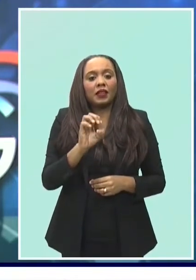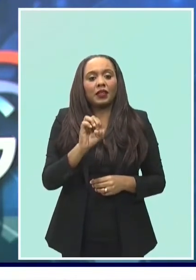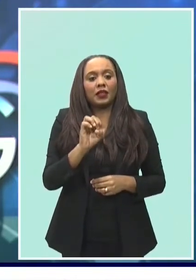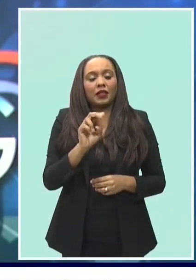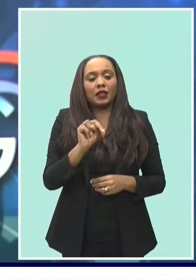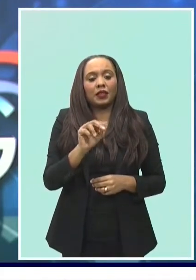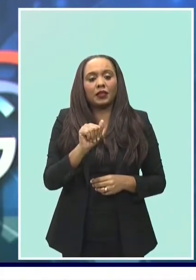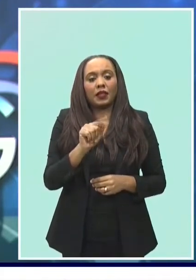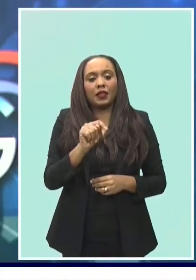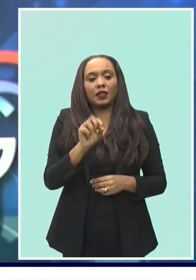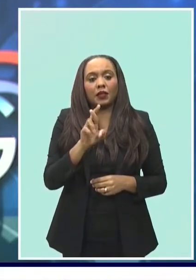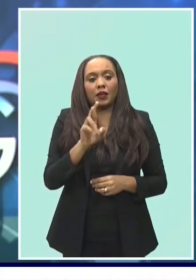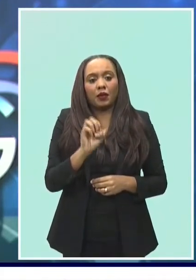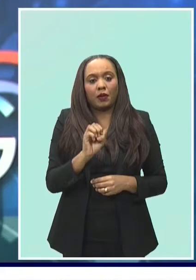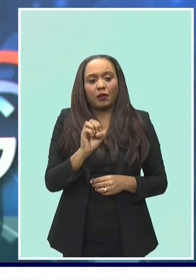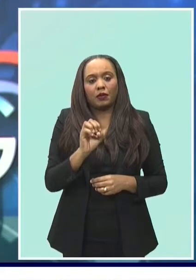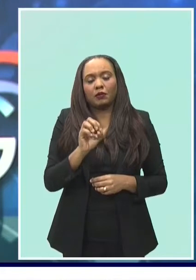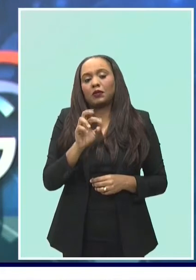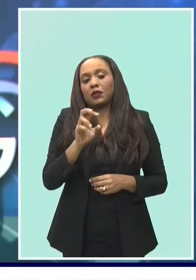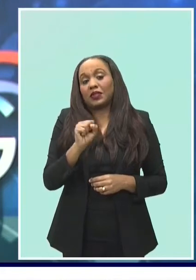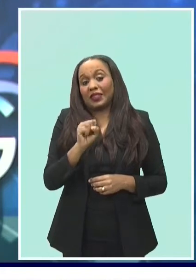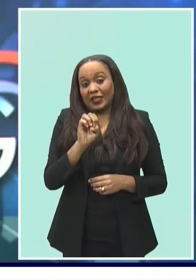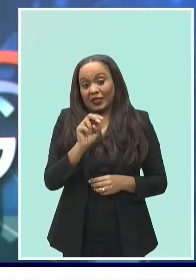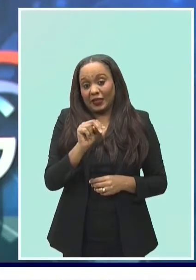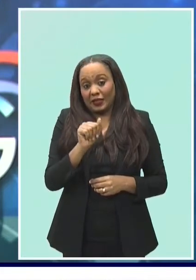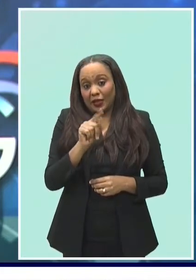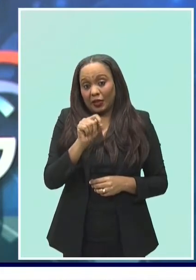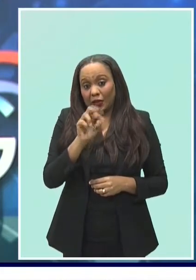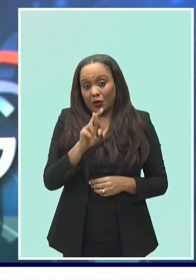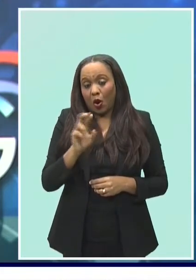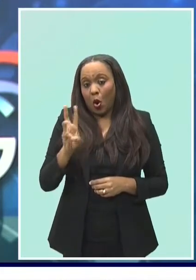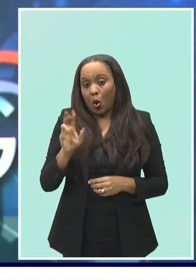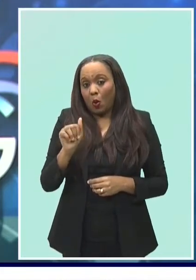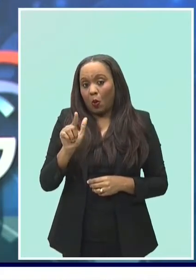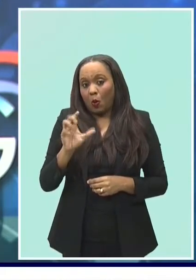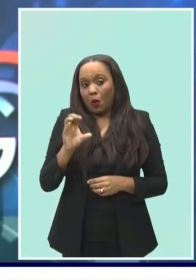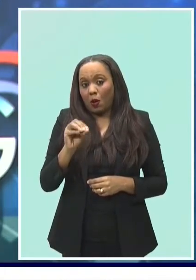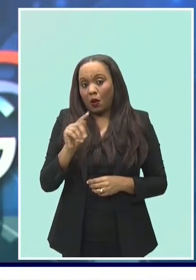Jerome Walcott, one of the latest promotion efforts was conducted during